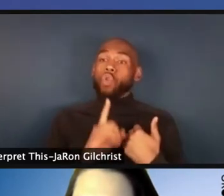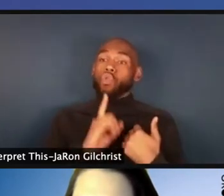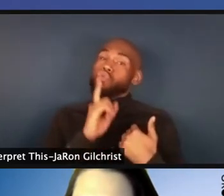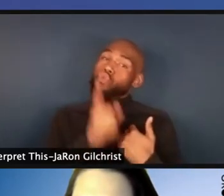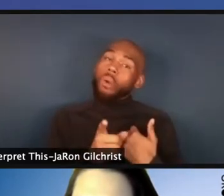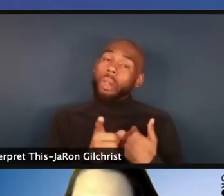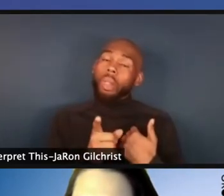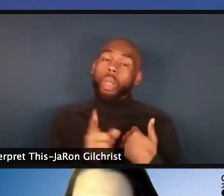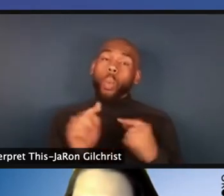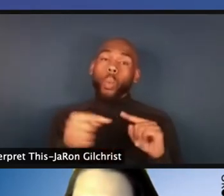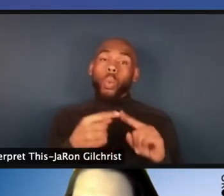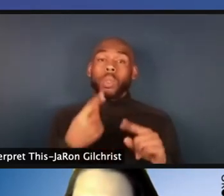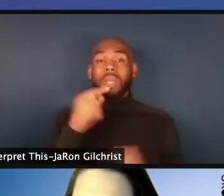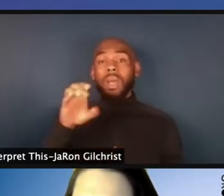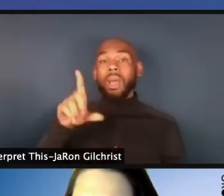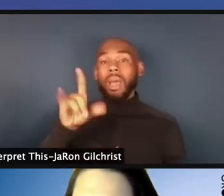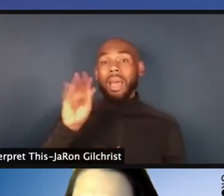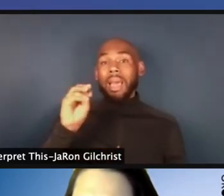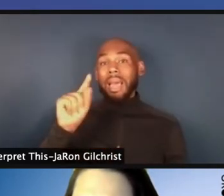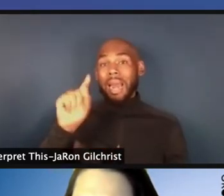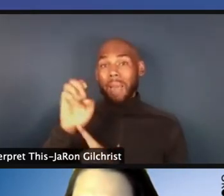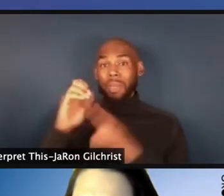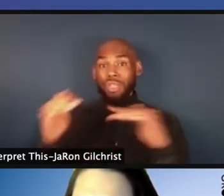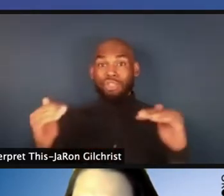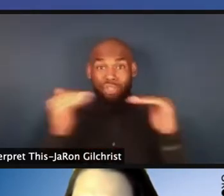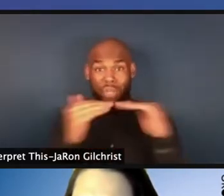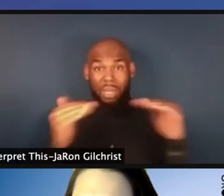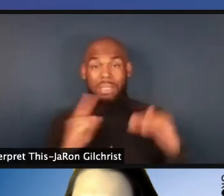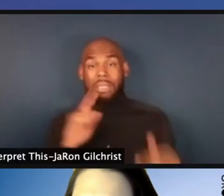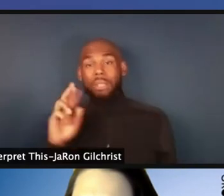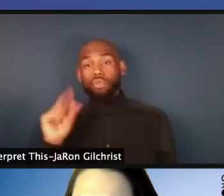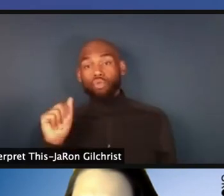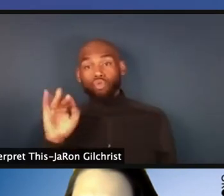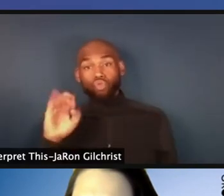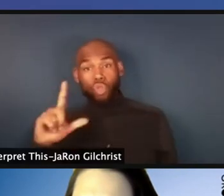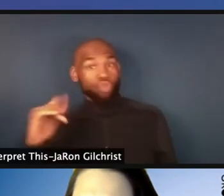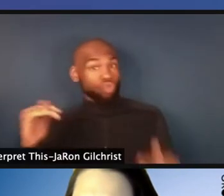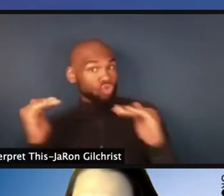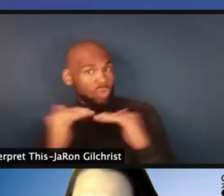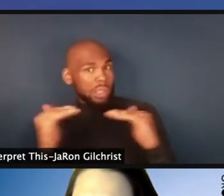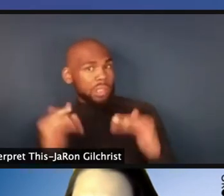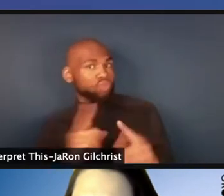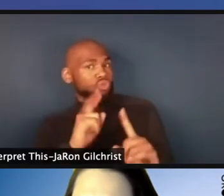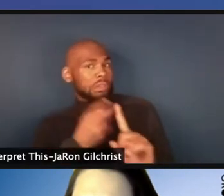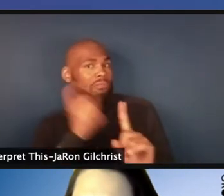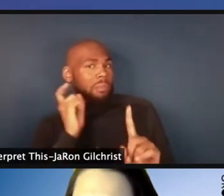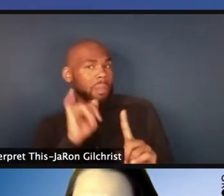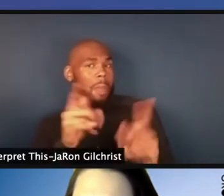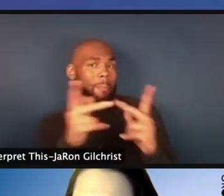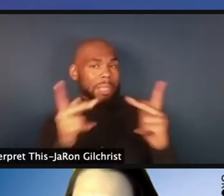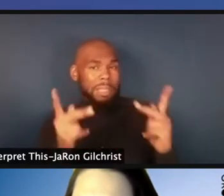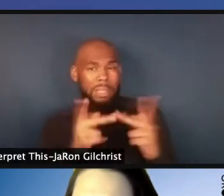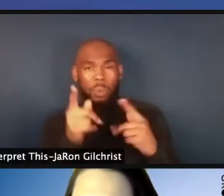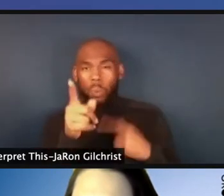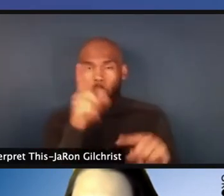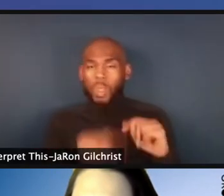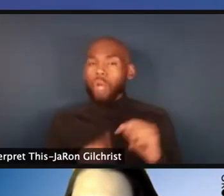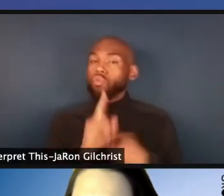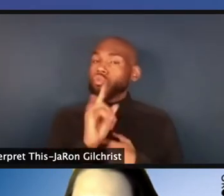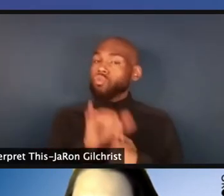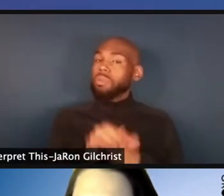you know, when we say that climate justice is racial justice, it is really coming from that place of you cannot actually